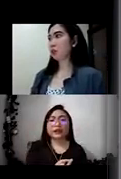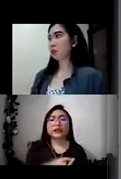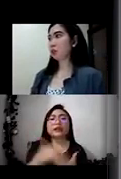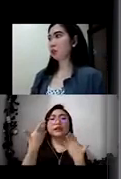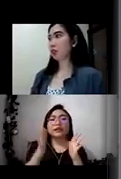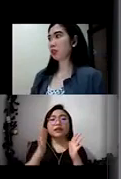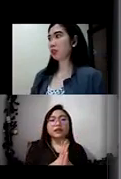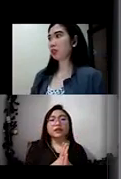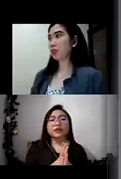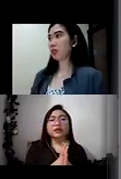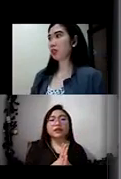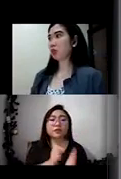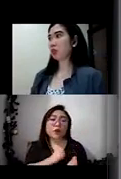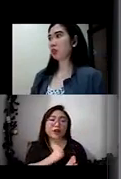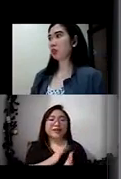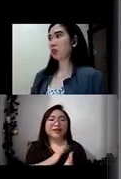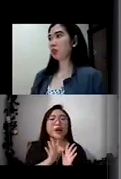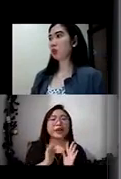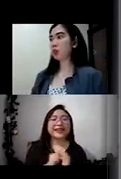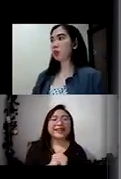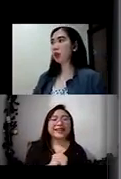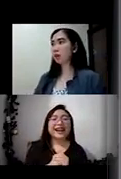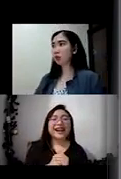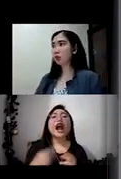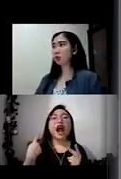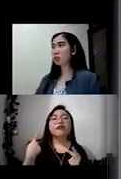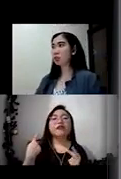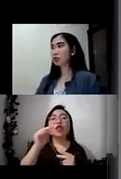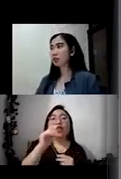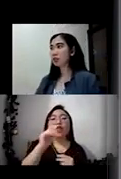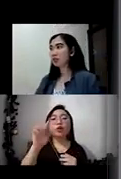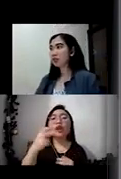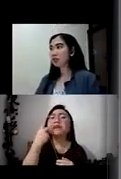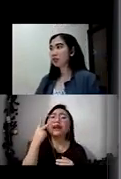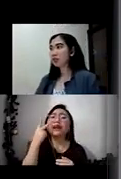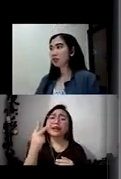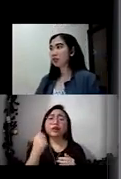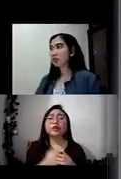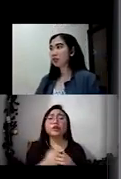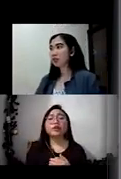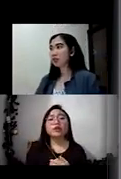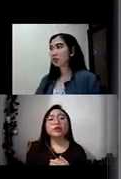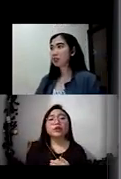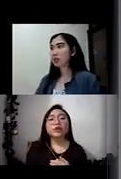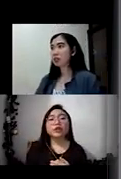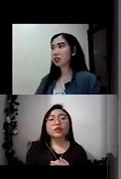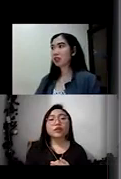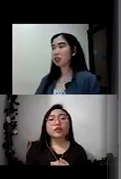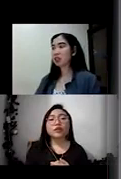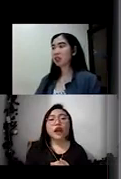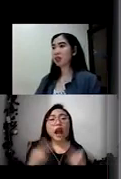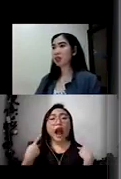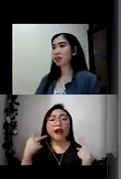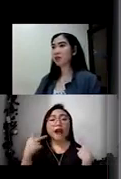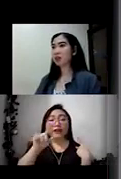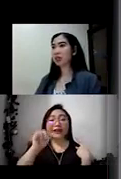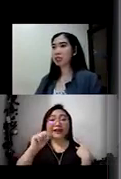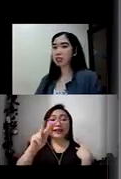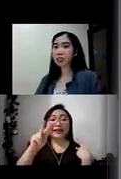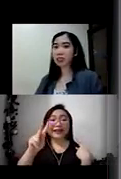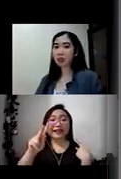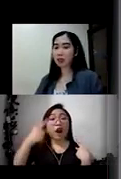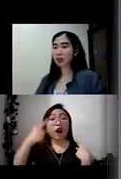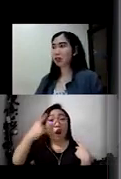then, oops, sorry, take a note. So if you have noticed, there's a link here for